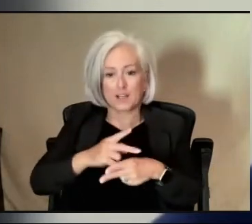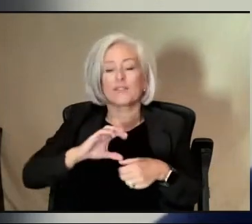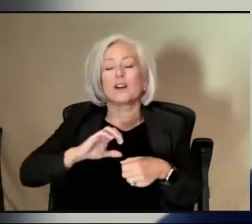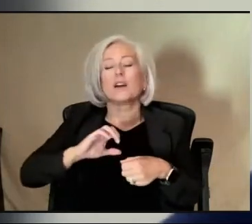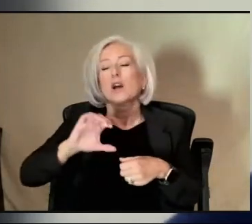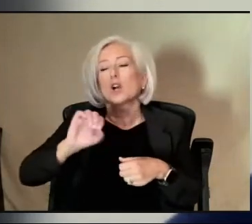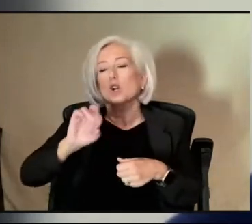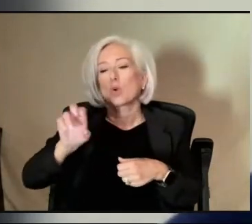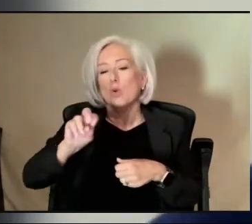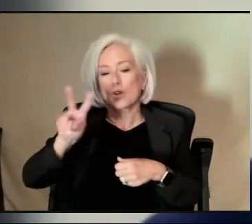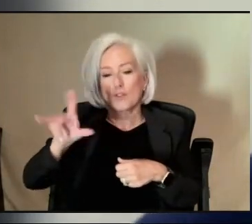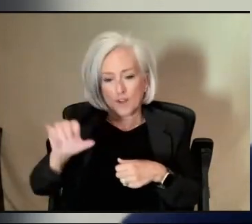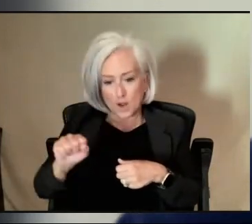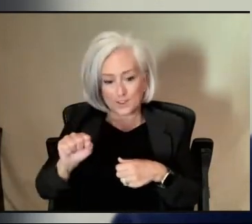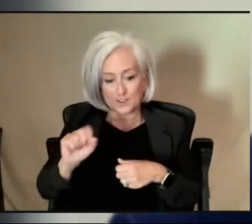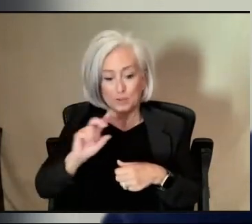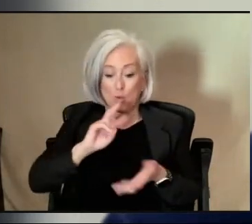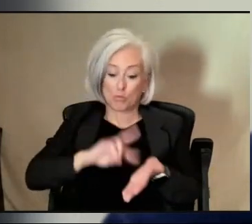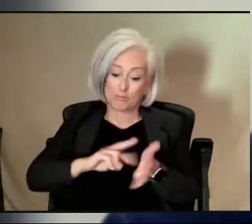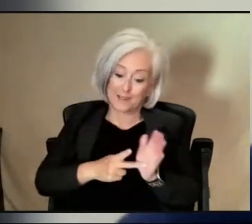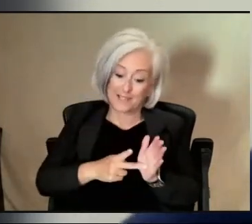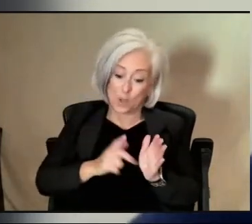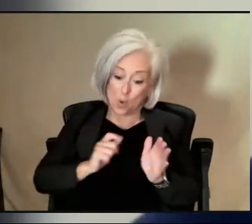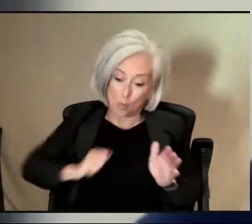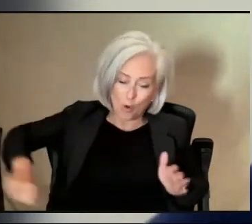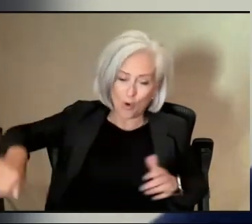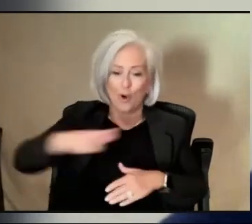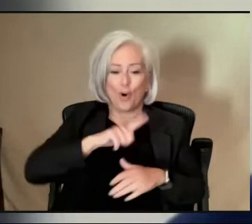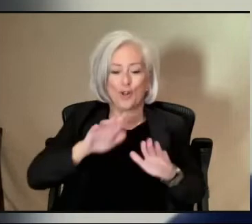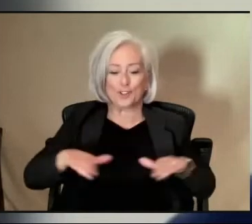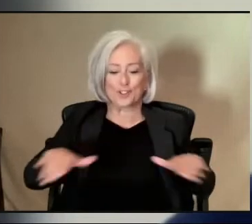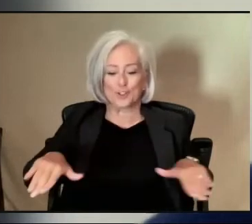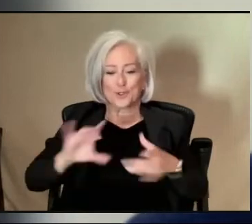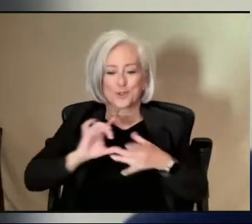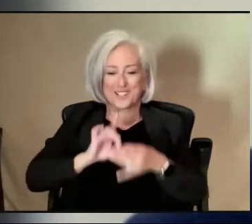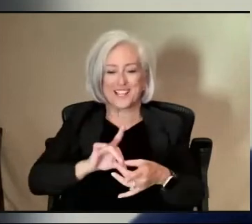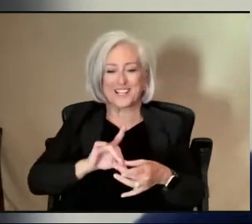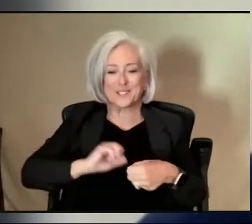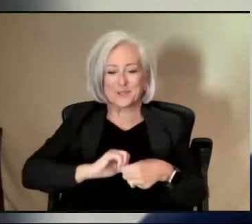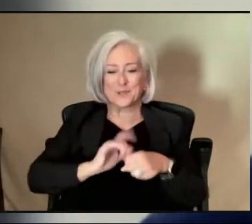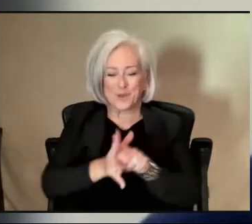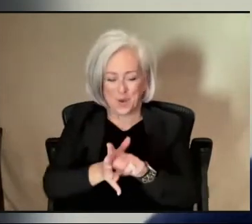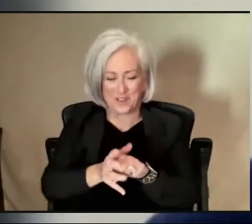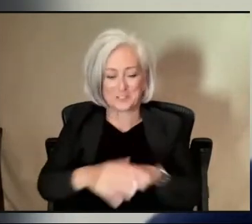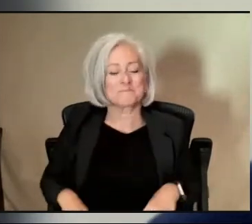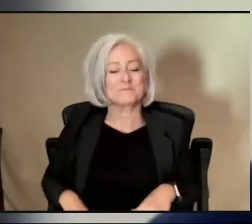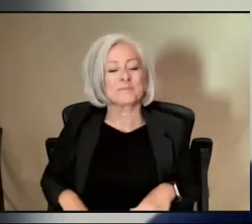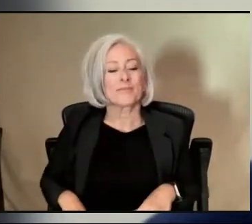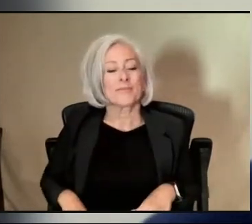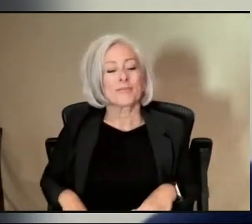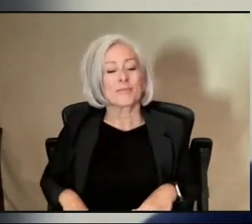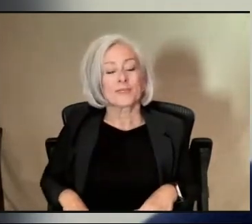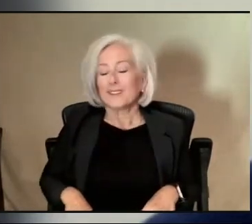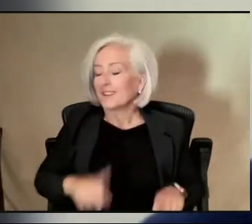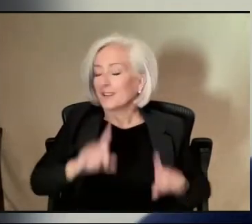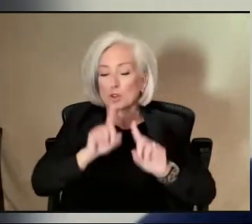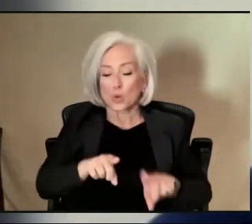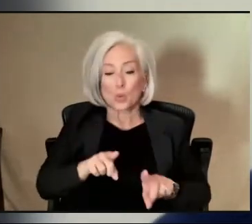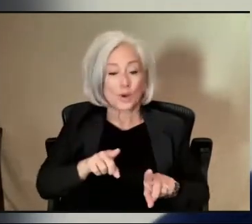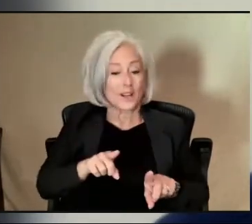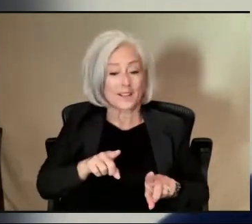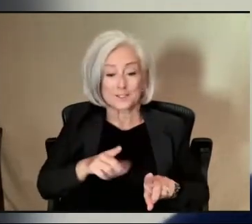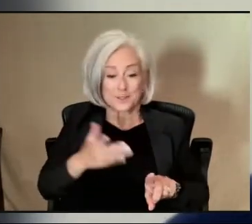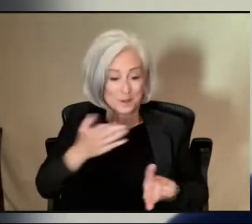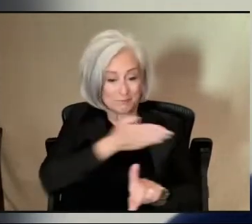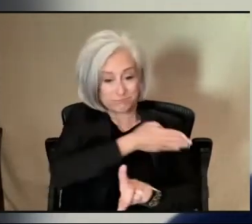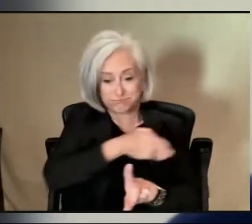far as SARS-CoV-2 is concerned. Now, back to the real answer here is that usually those protocols are